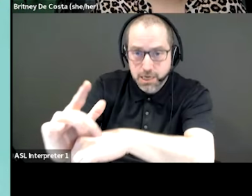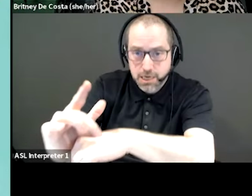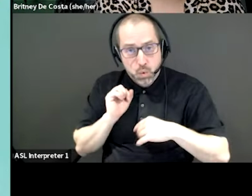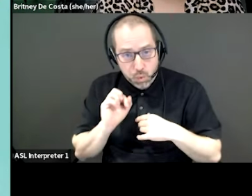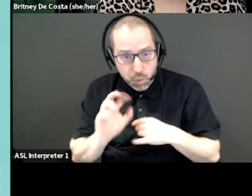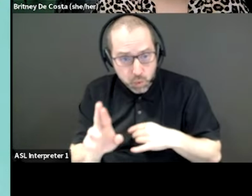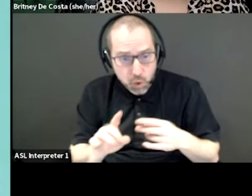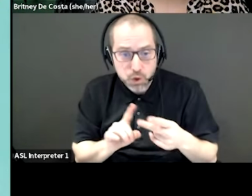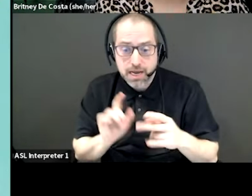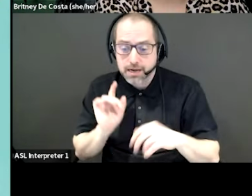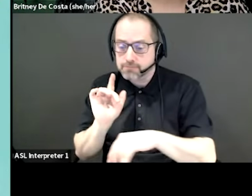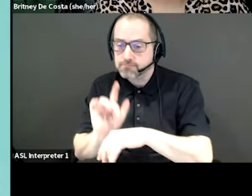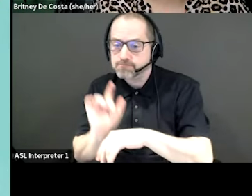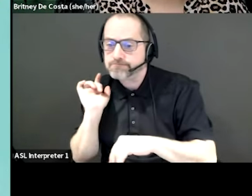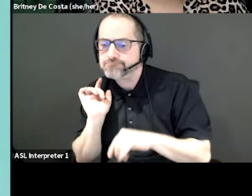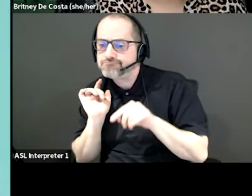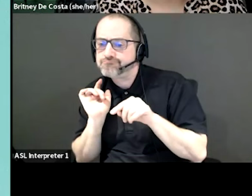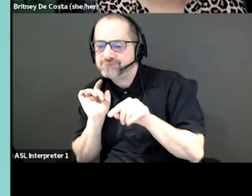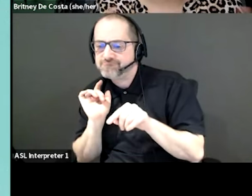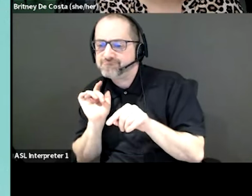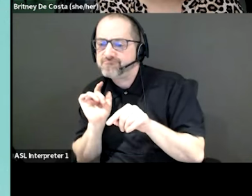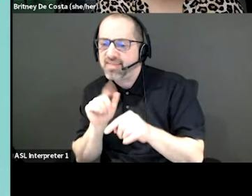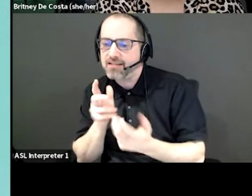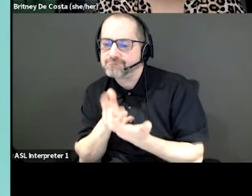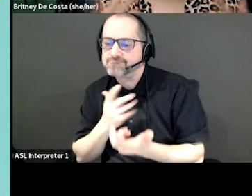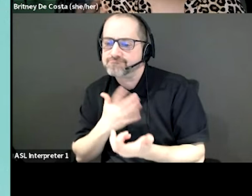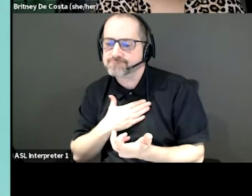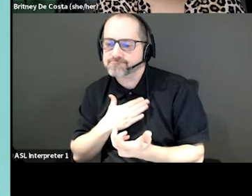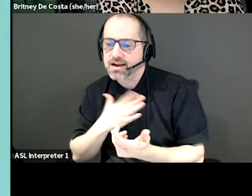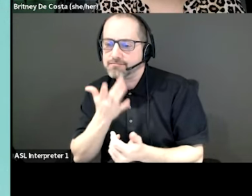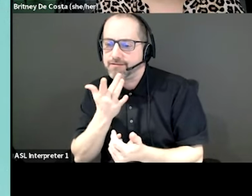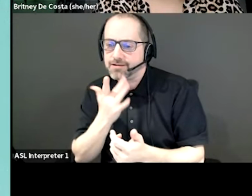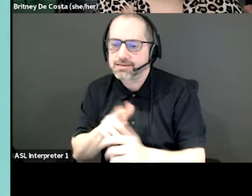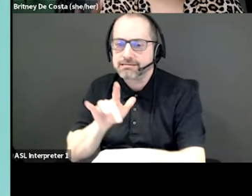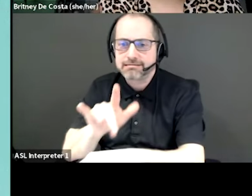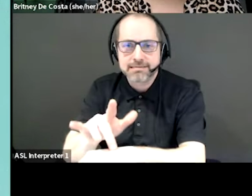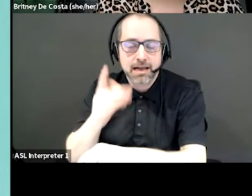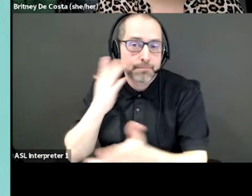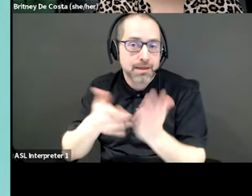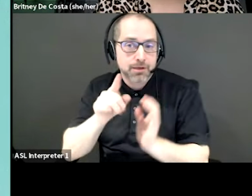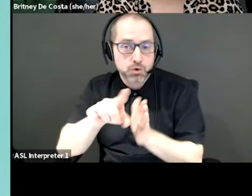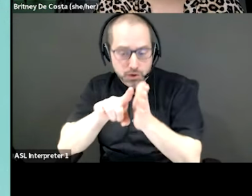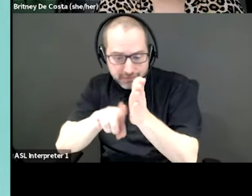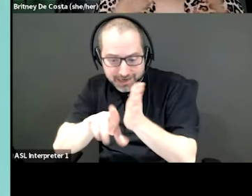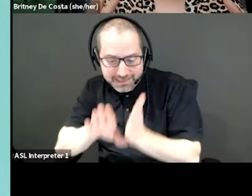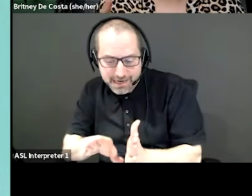or attend the ones that are most relevant to you. So if you're an investigator and you want to stick to the investigations